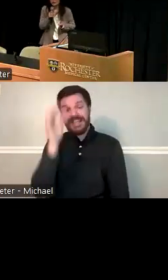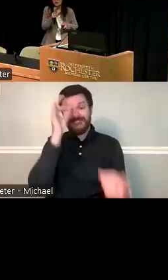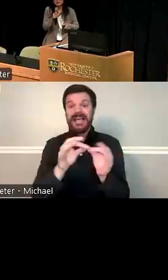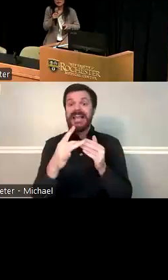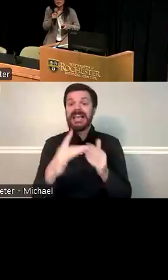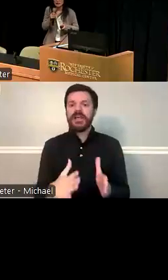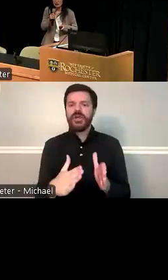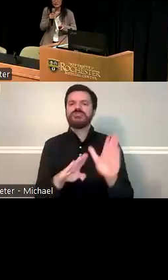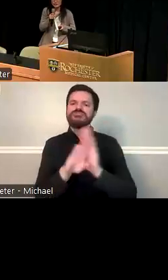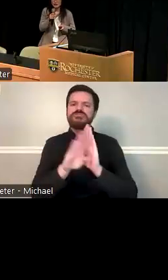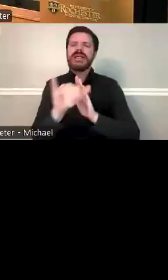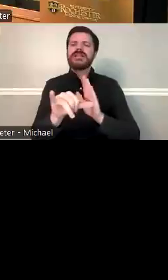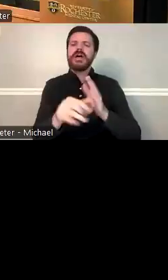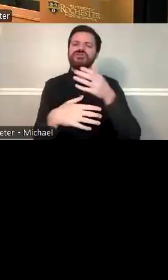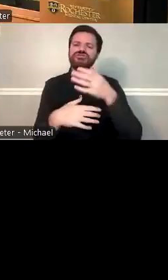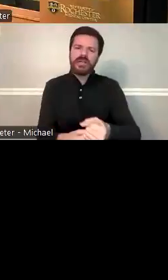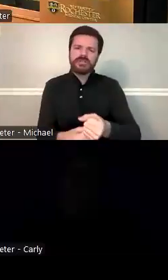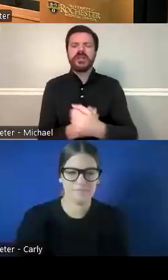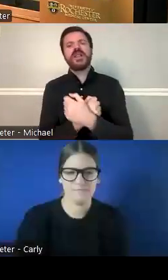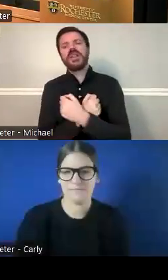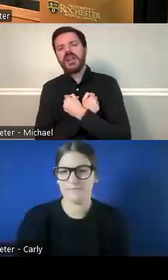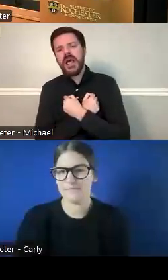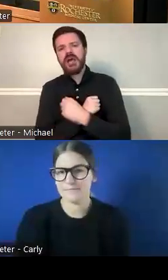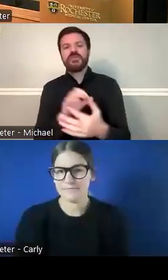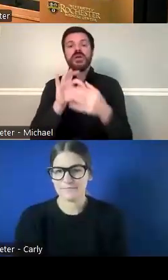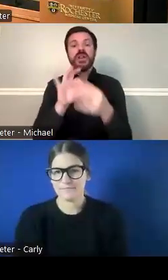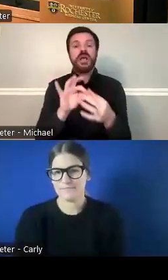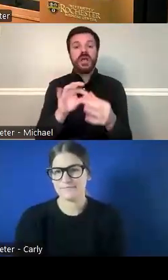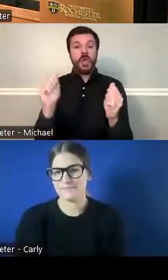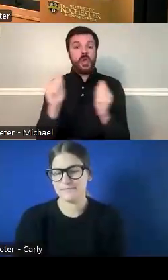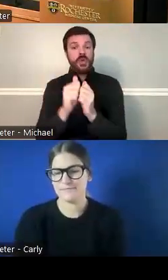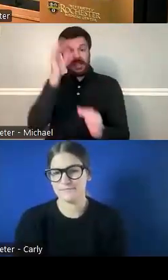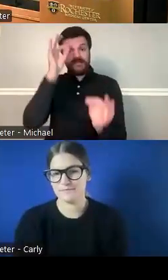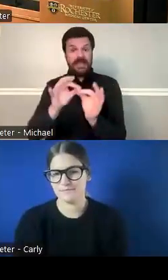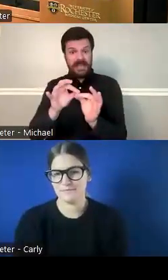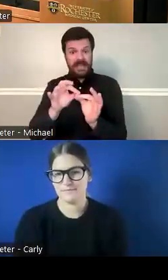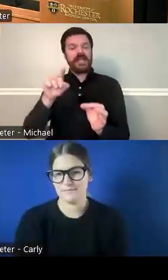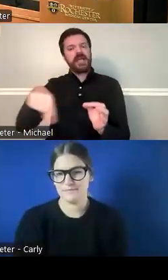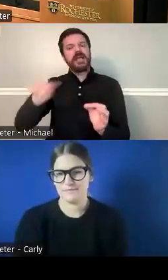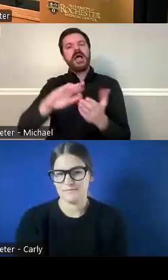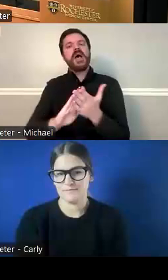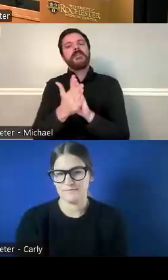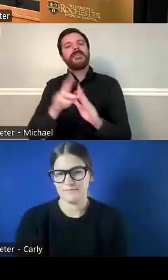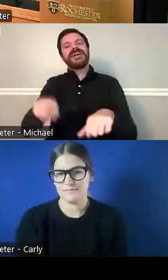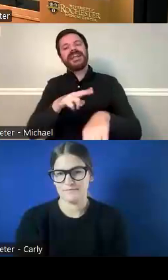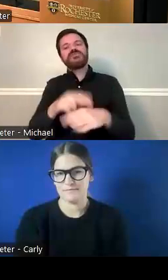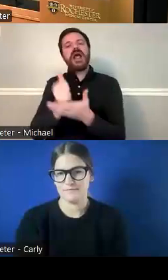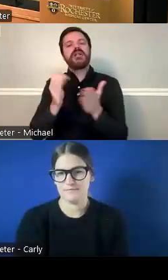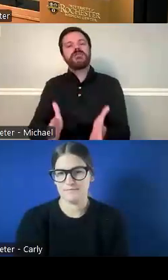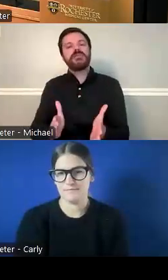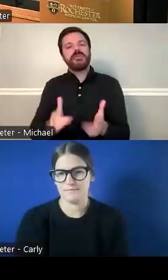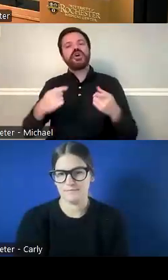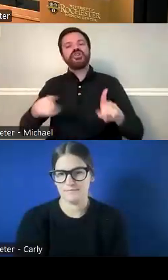of trust and love and relationship with their faith community members, they become natural helpers during times